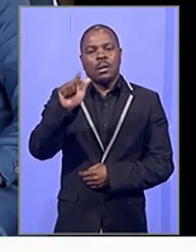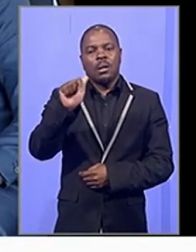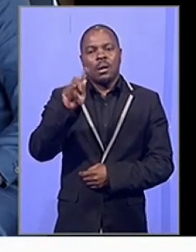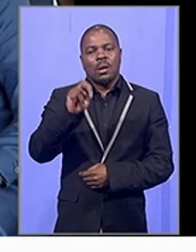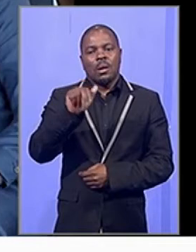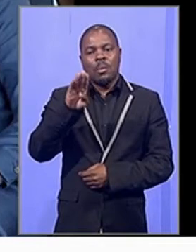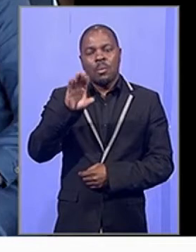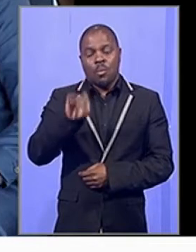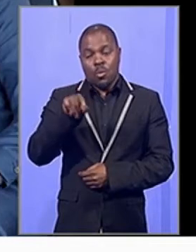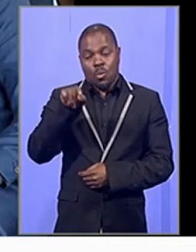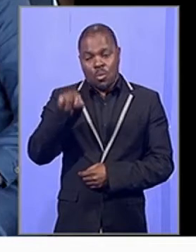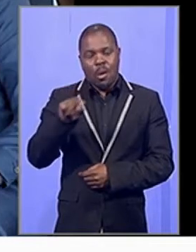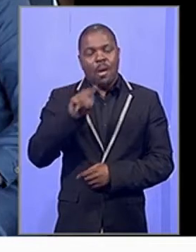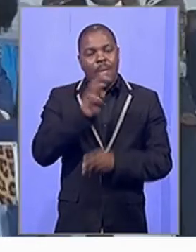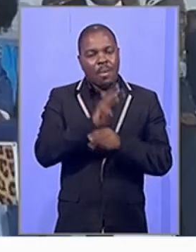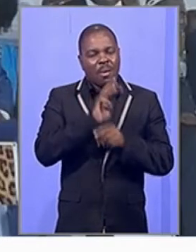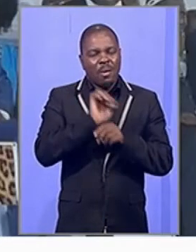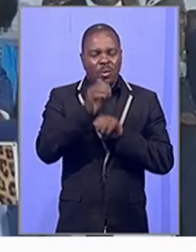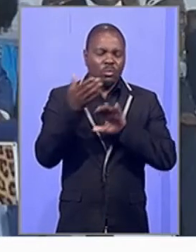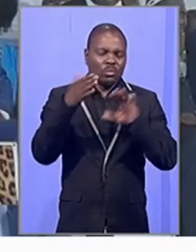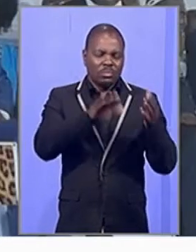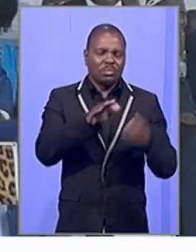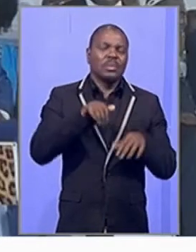hlokofetšego mengwaga e lesomešupa ya go feta.